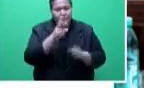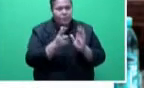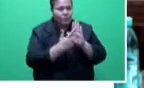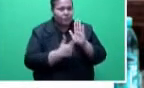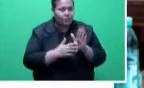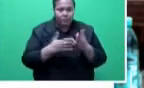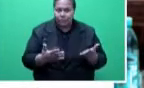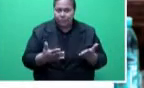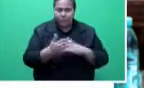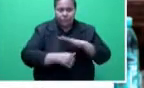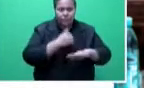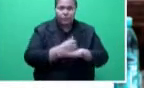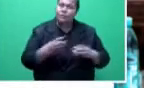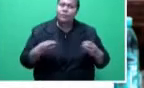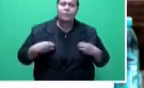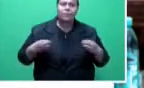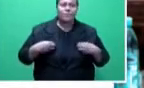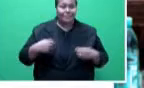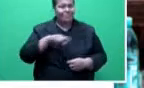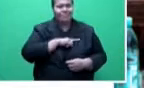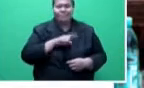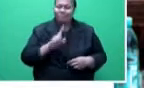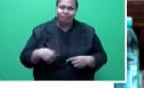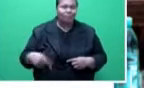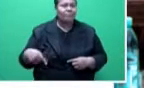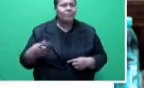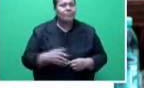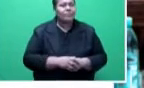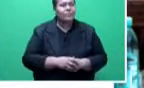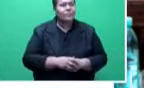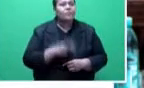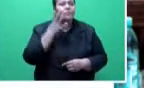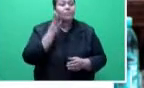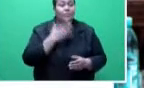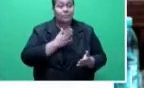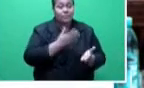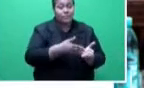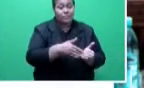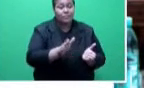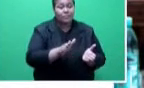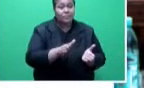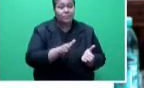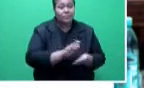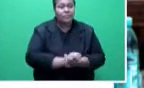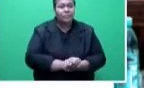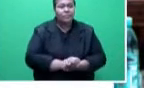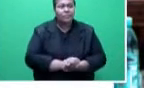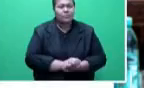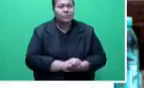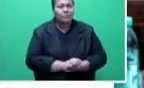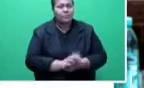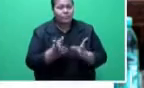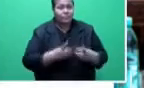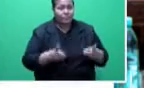as usual for Department of Town and Country Planning when it came to granting of approvals. Mr. Speaker, sir, the